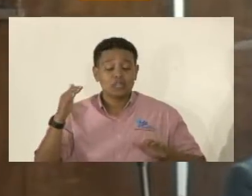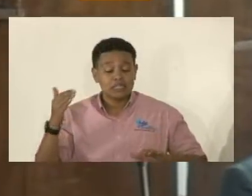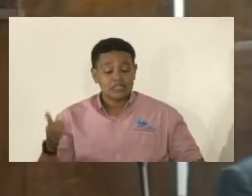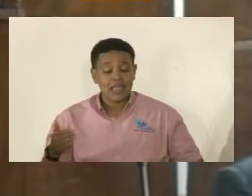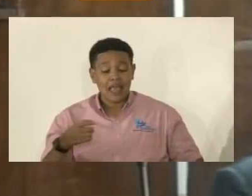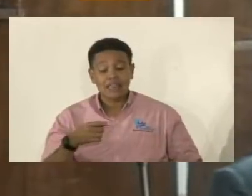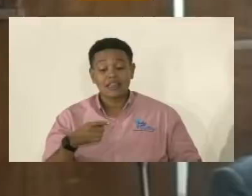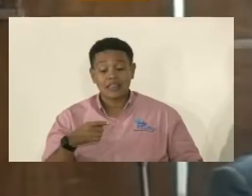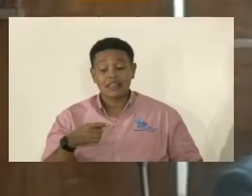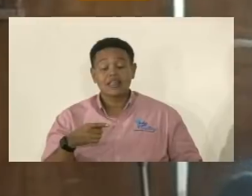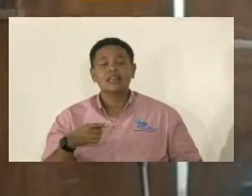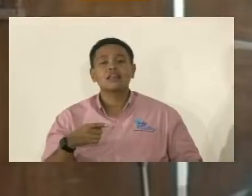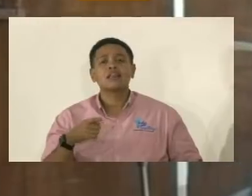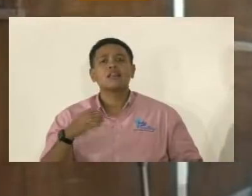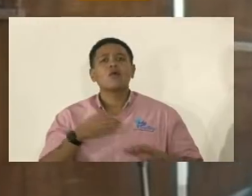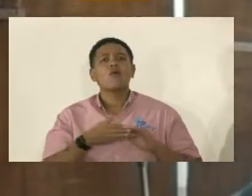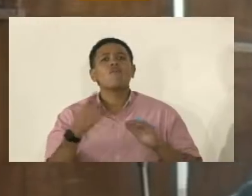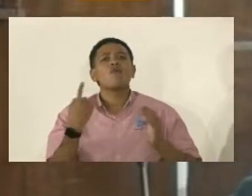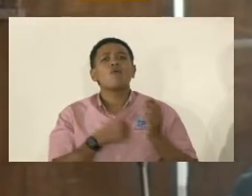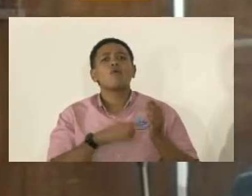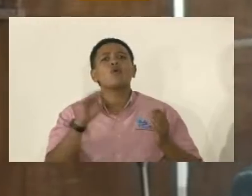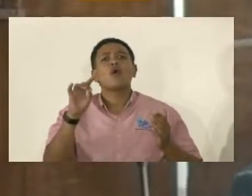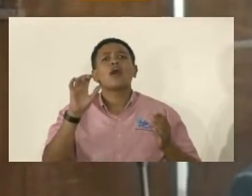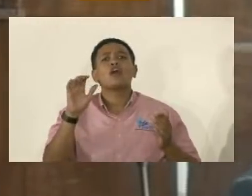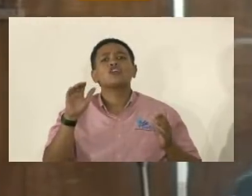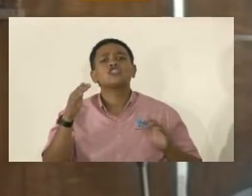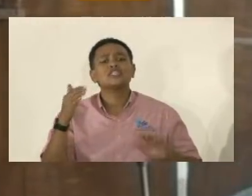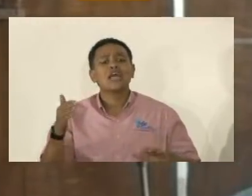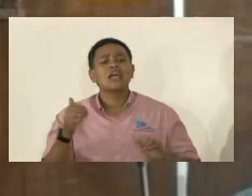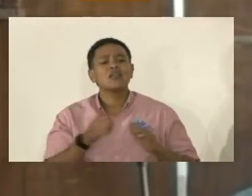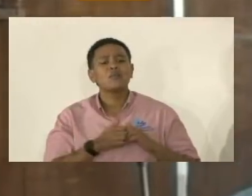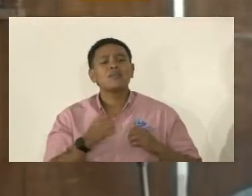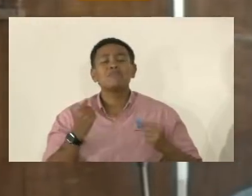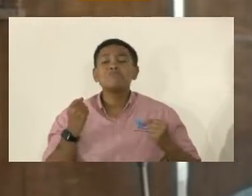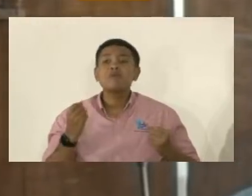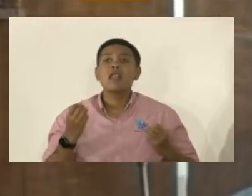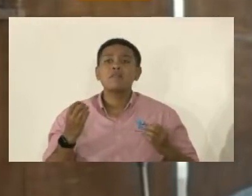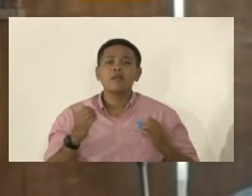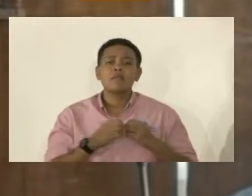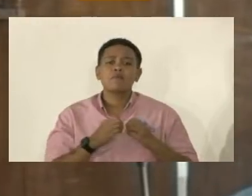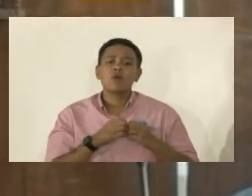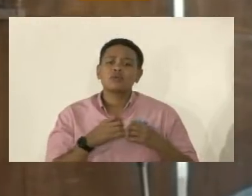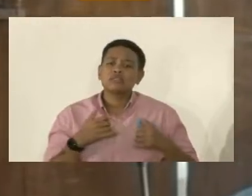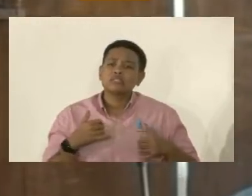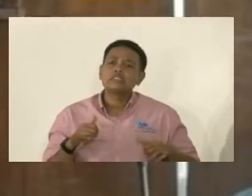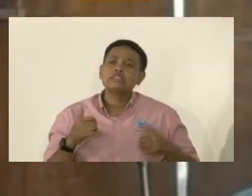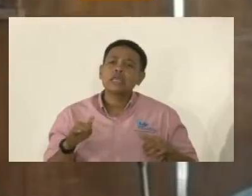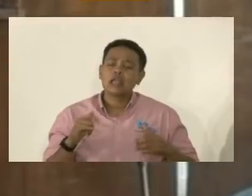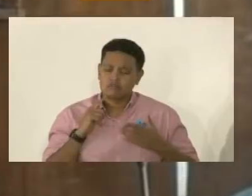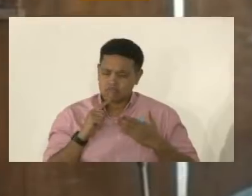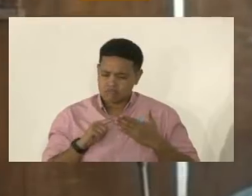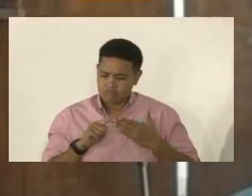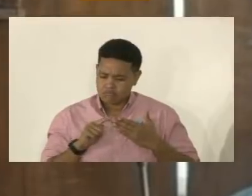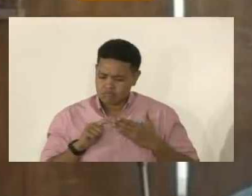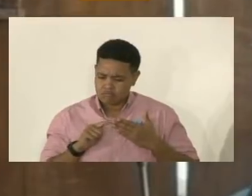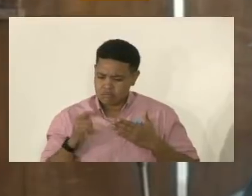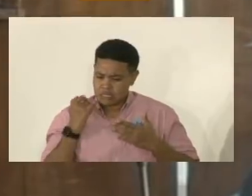deaths. Over 1,800 deaths, with hundreds more still under